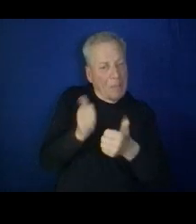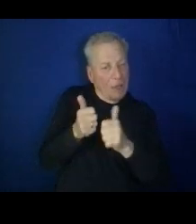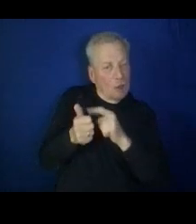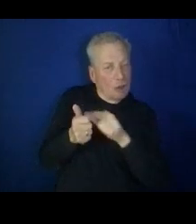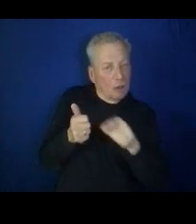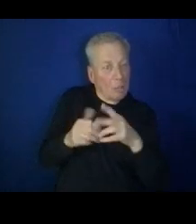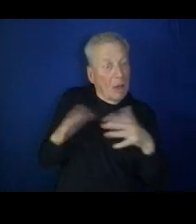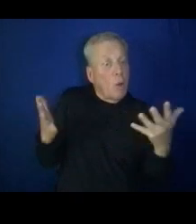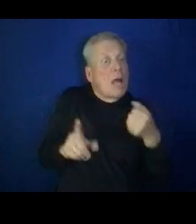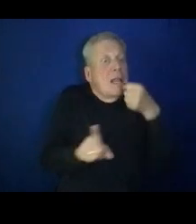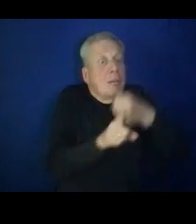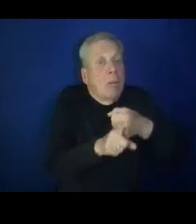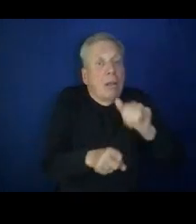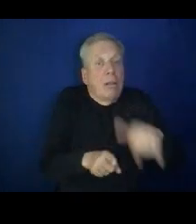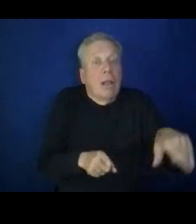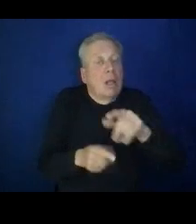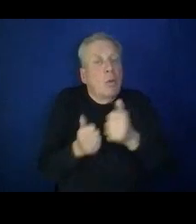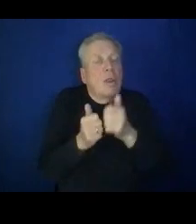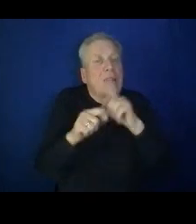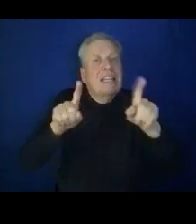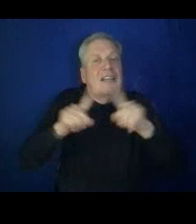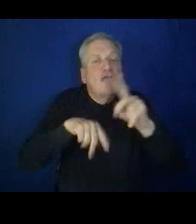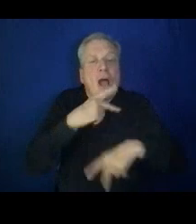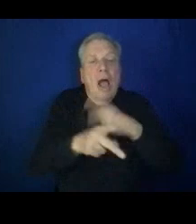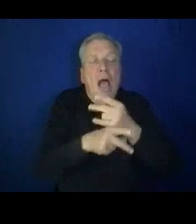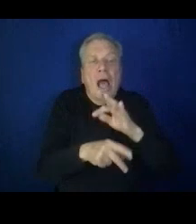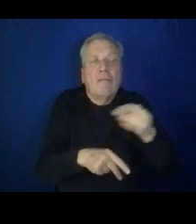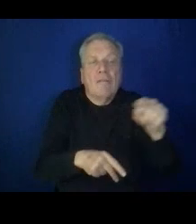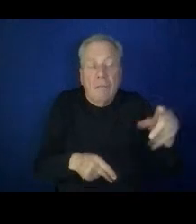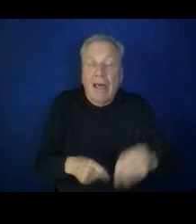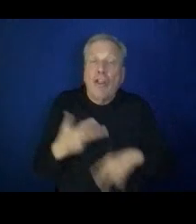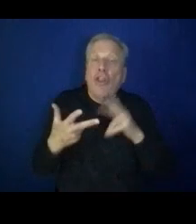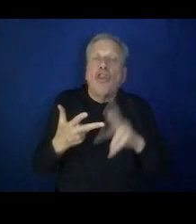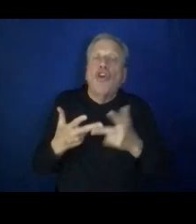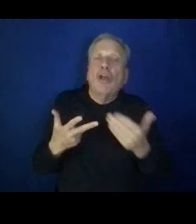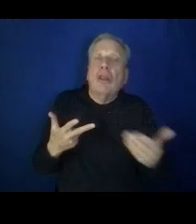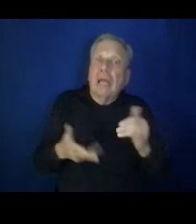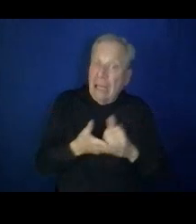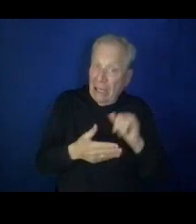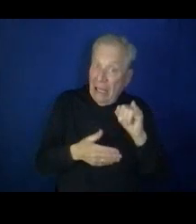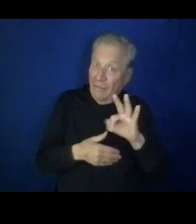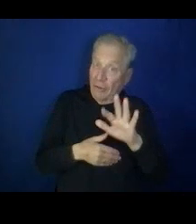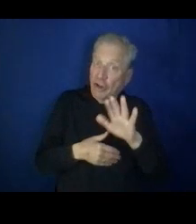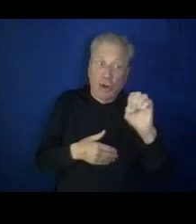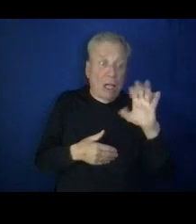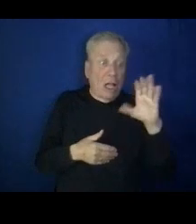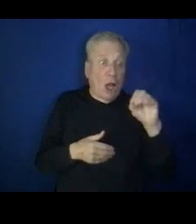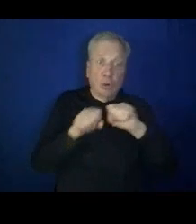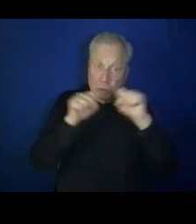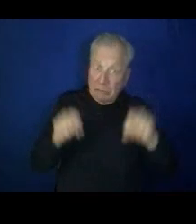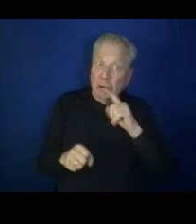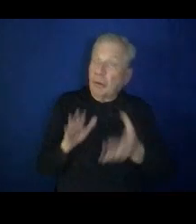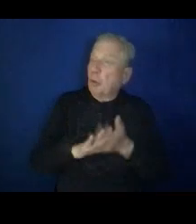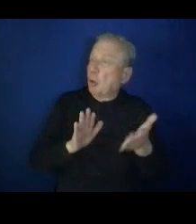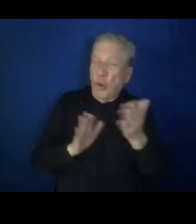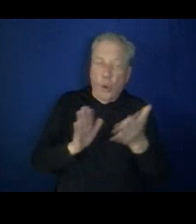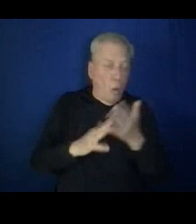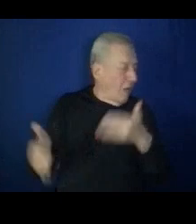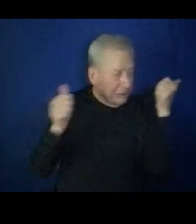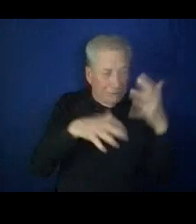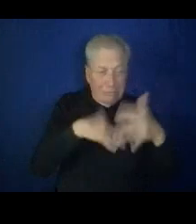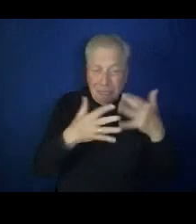certain invasive species? And the third is, well, now if your ecosystem's been moving as fast as it can move, and if you